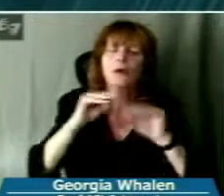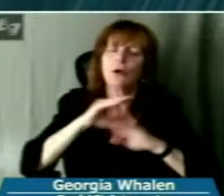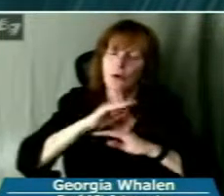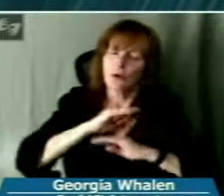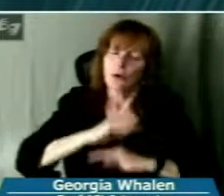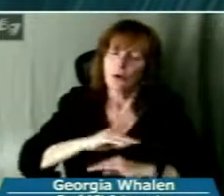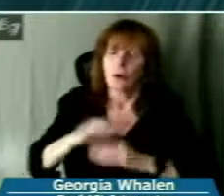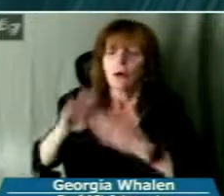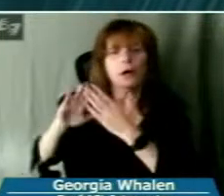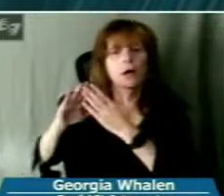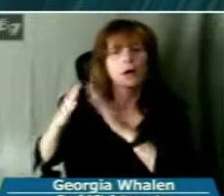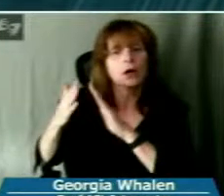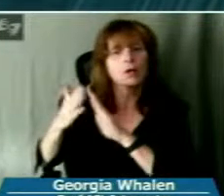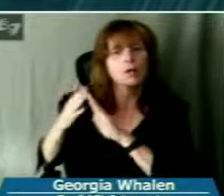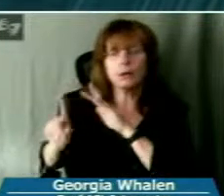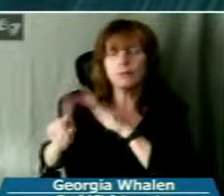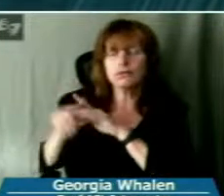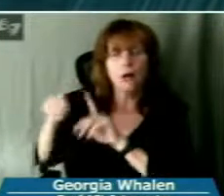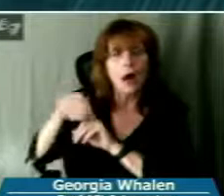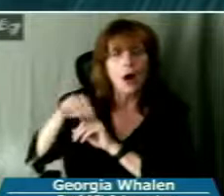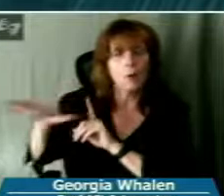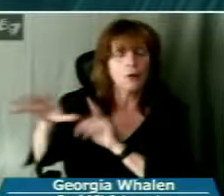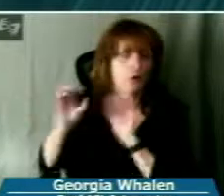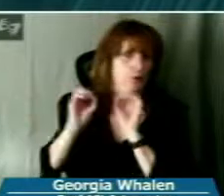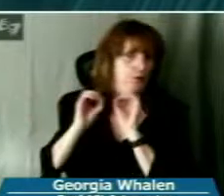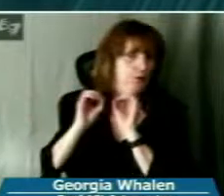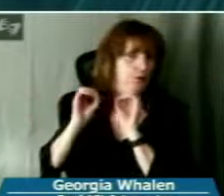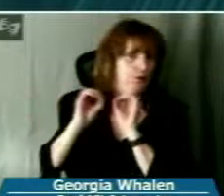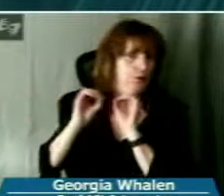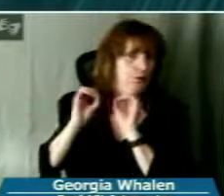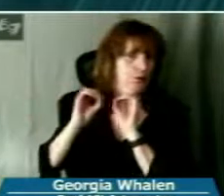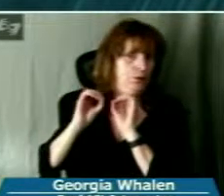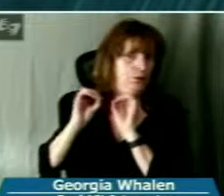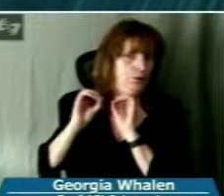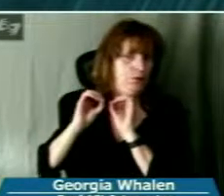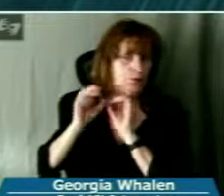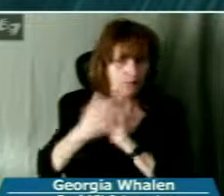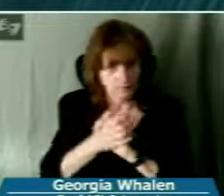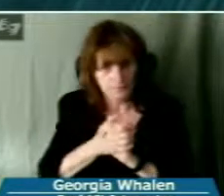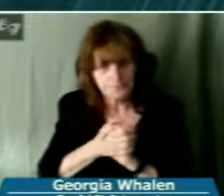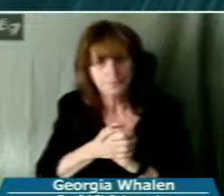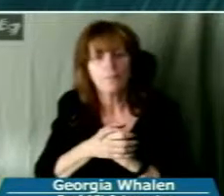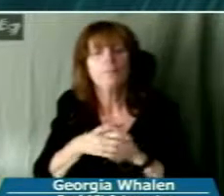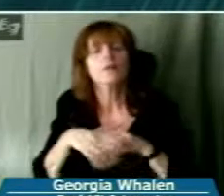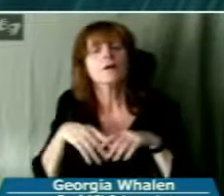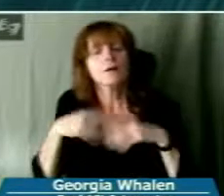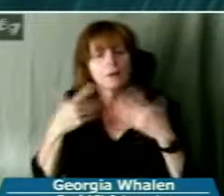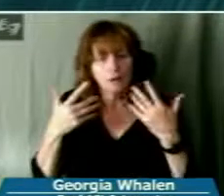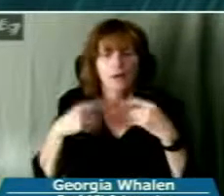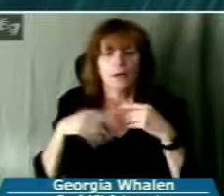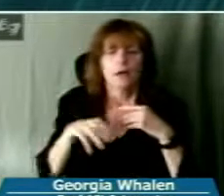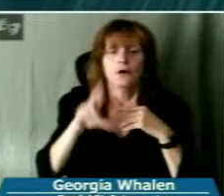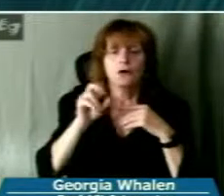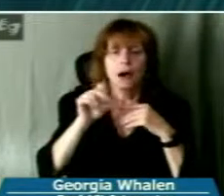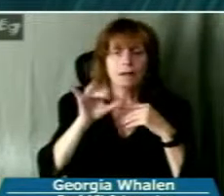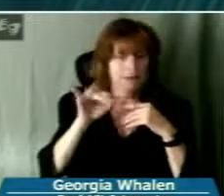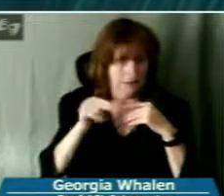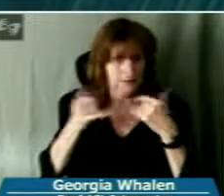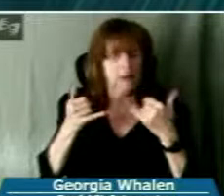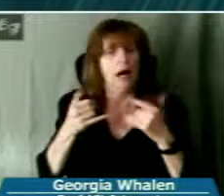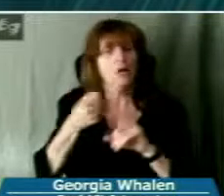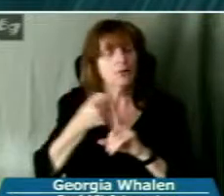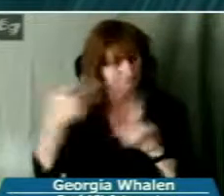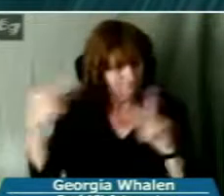at this point. So just to go on and talk a little bit more about cases within the Roslyn, we have had 66 residents in